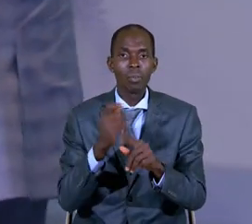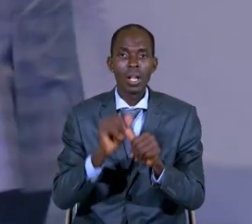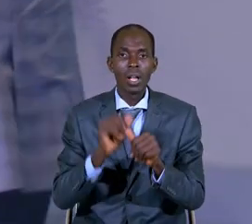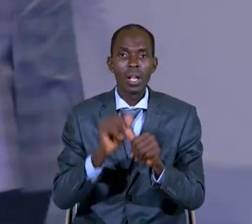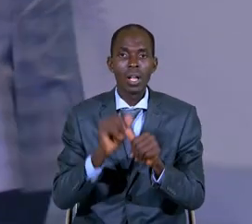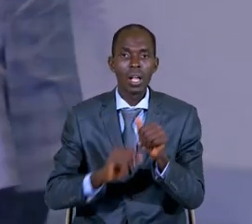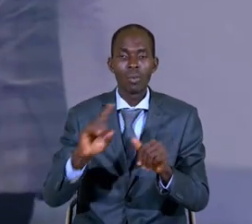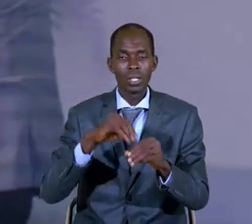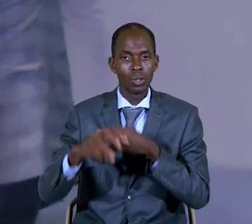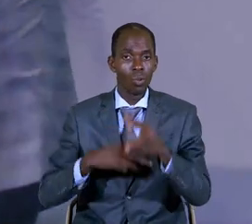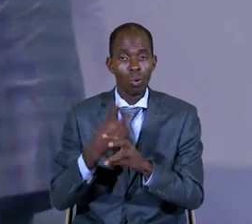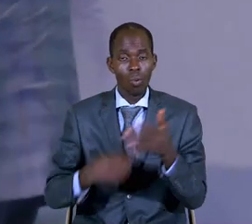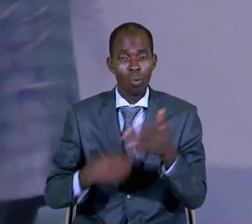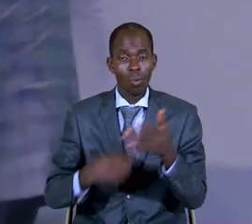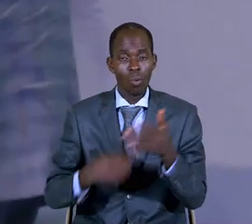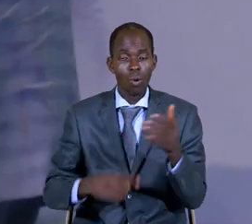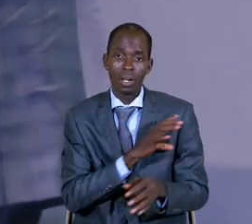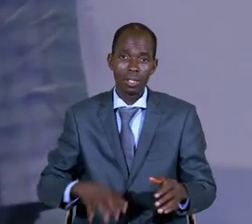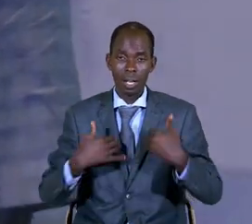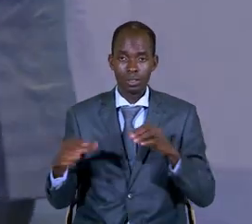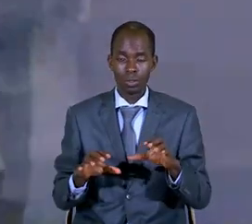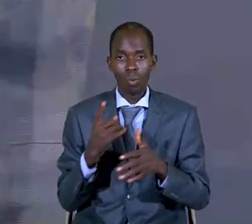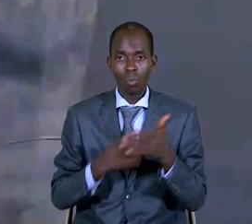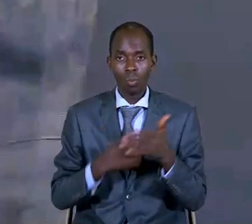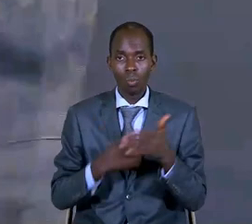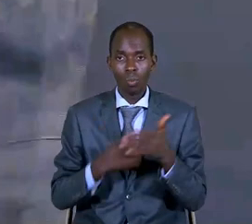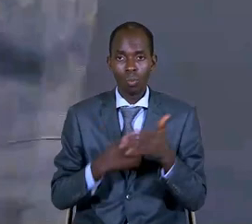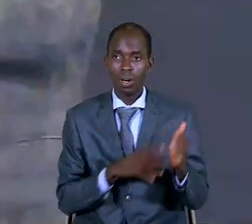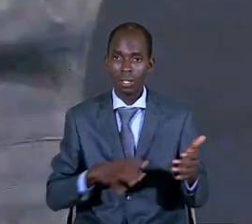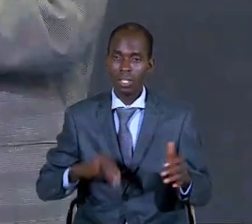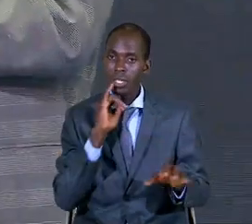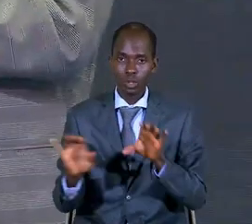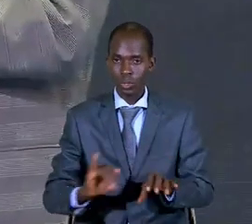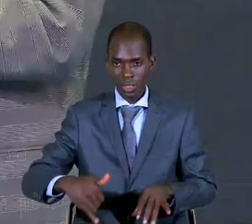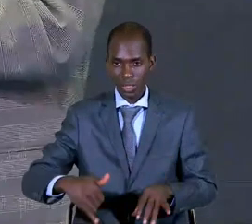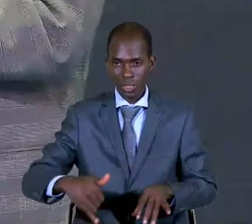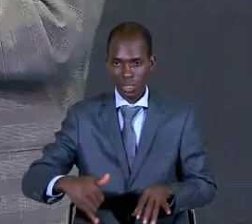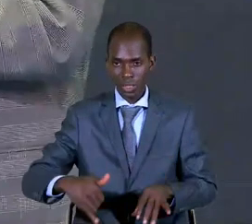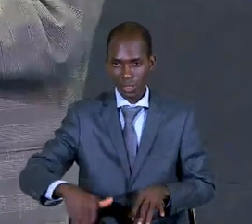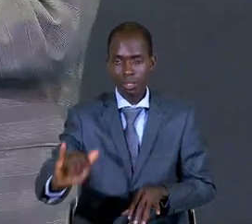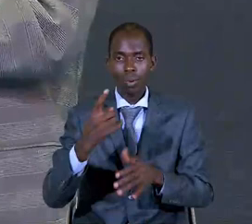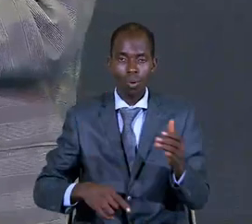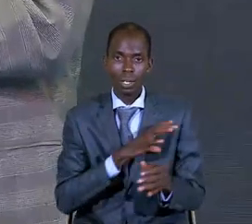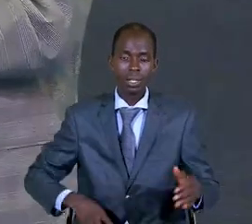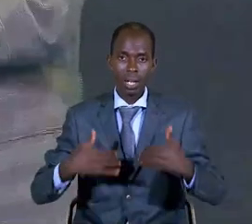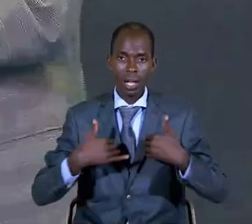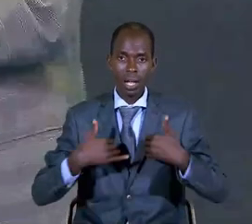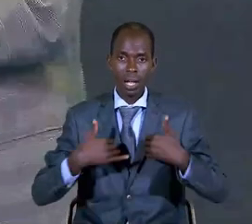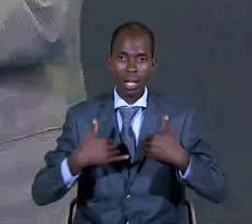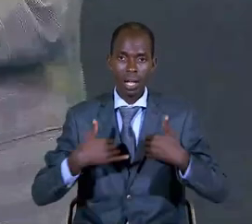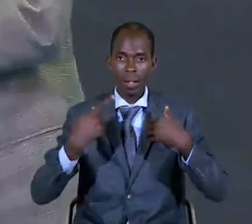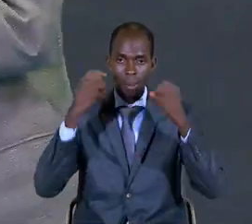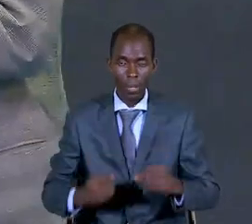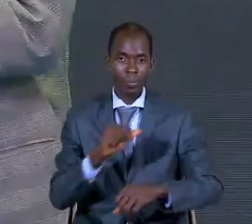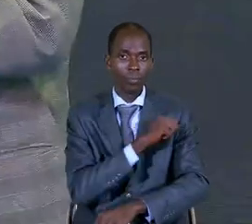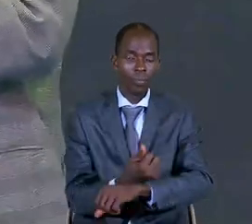has done, what Christ is doing, what Christ had the power, the authority, and